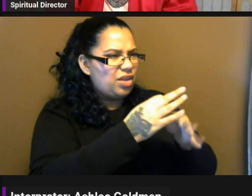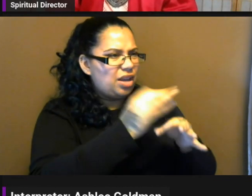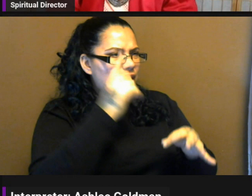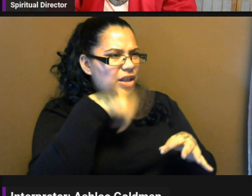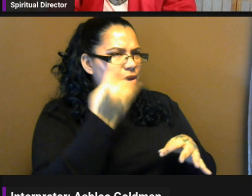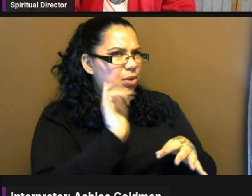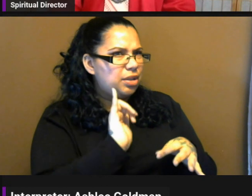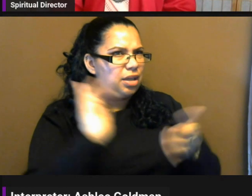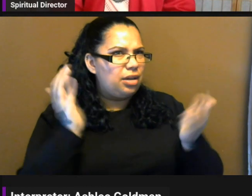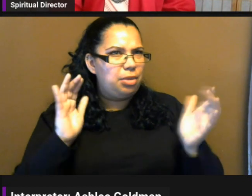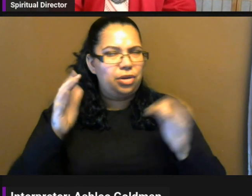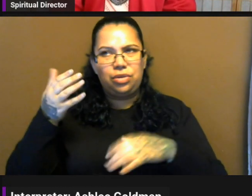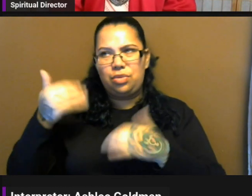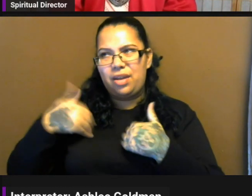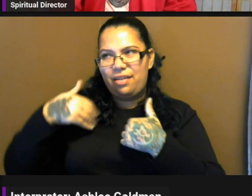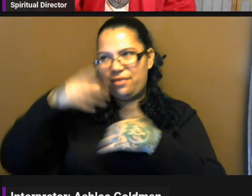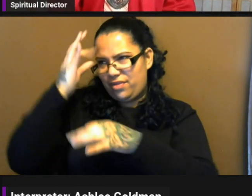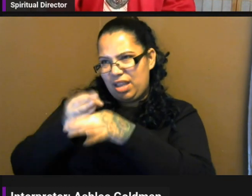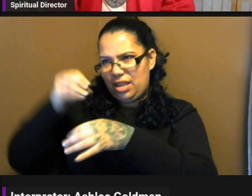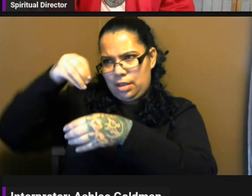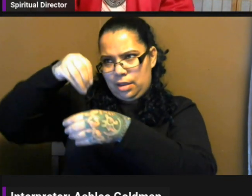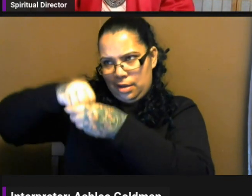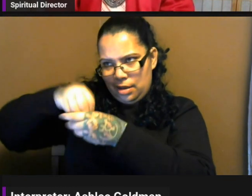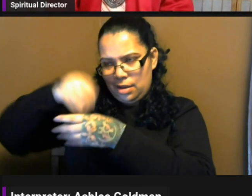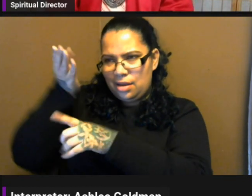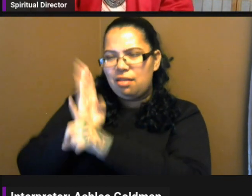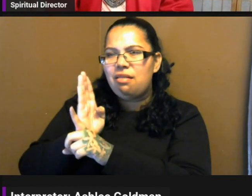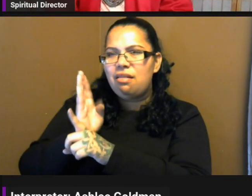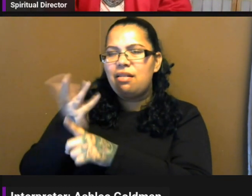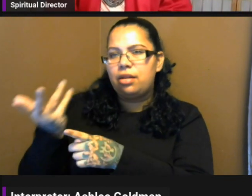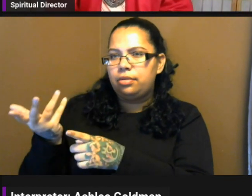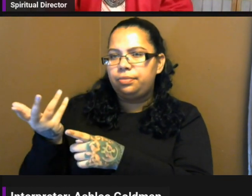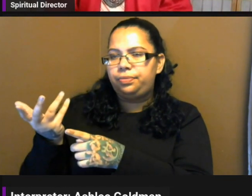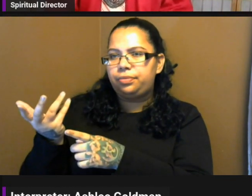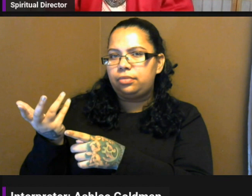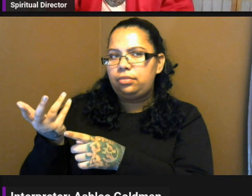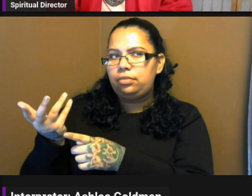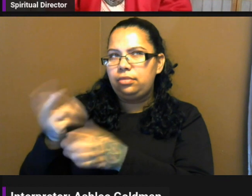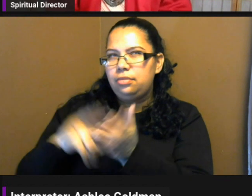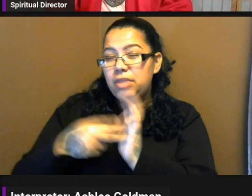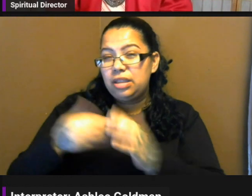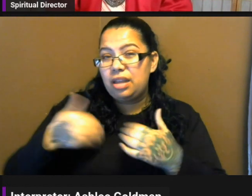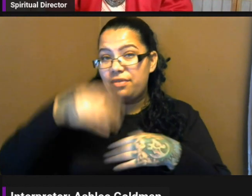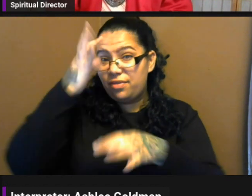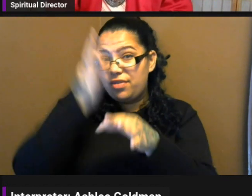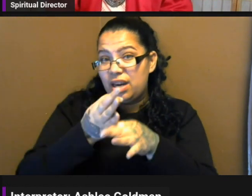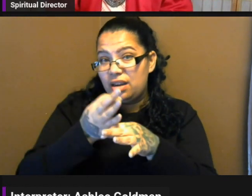versus having faith in God? What does it mean to have faith in anything?